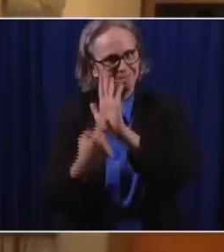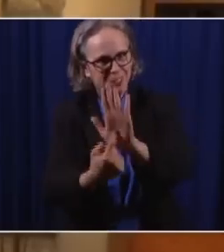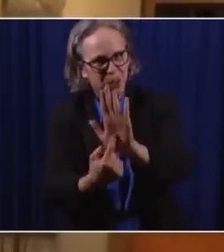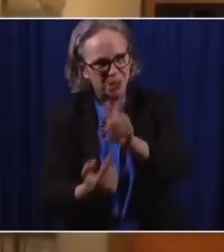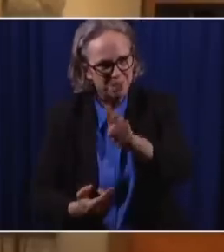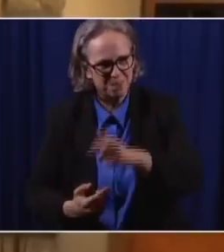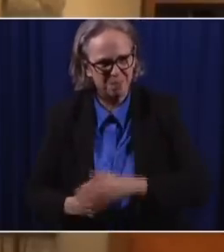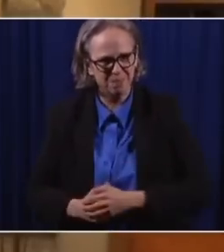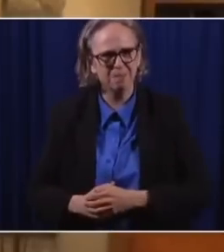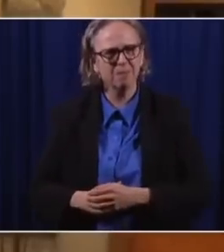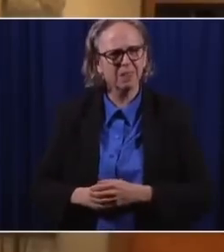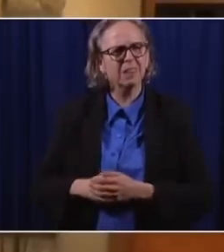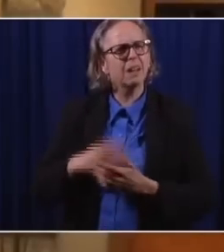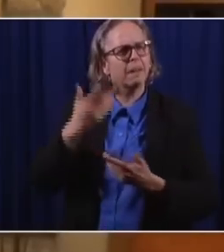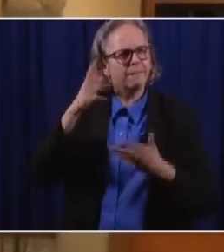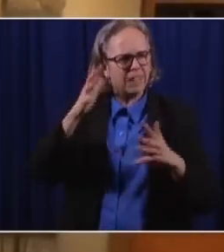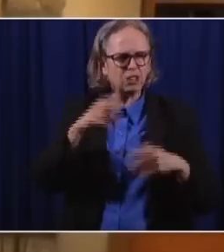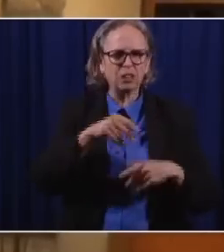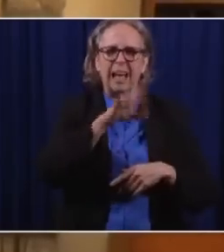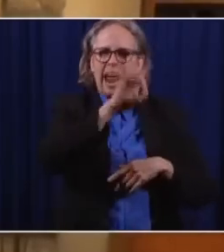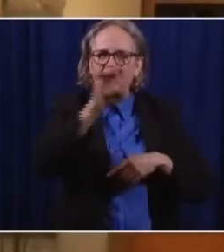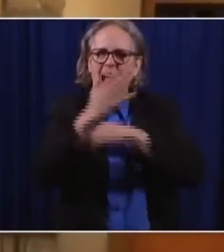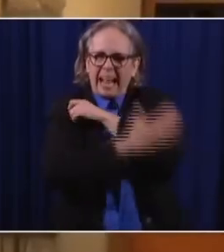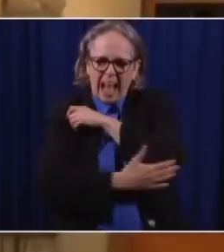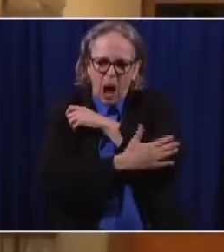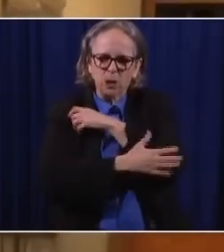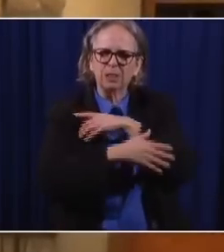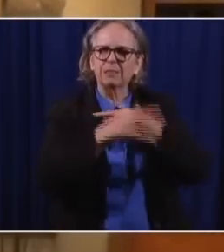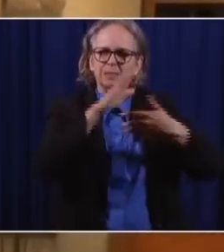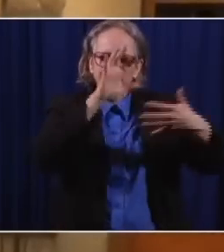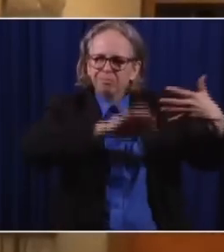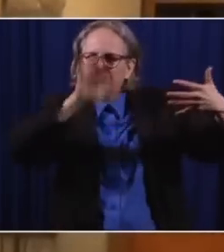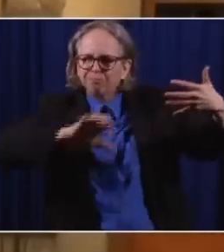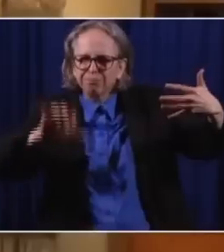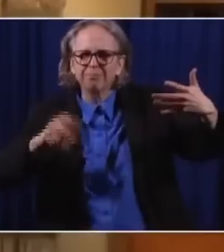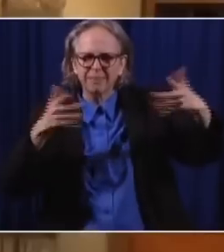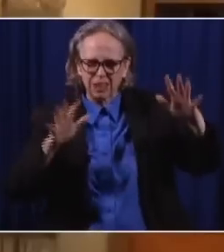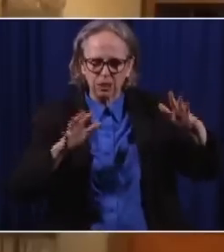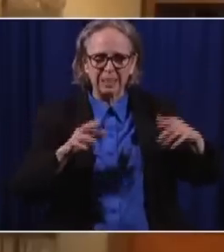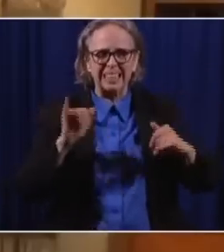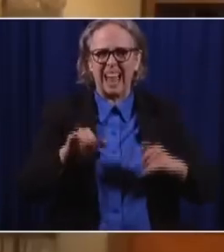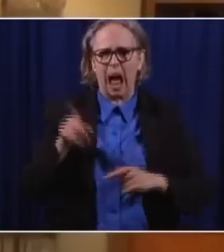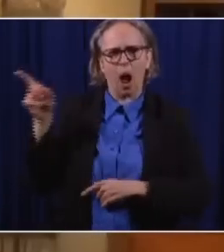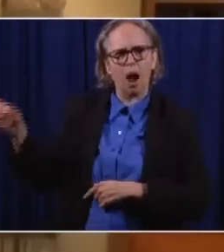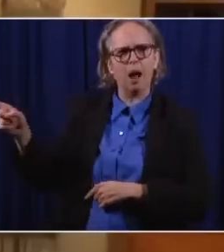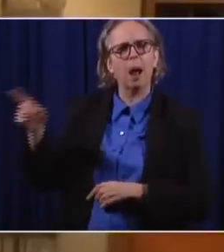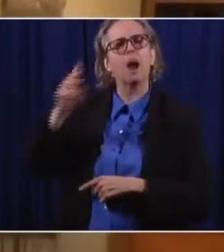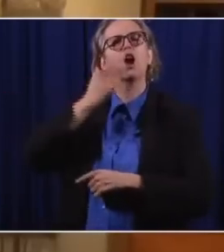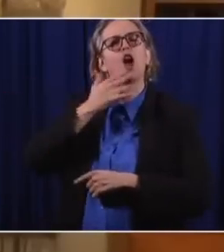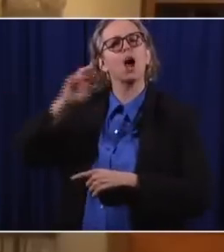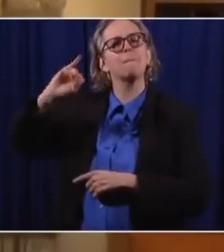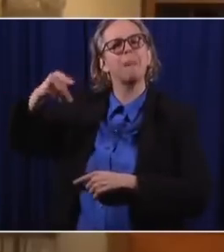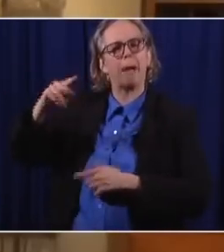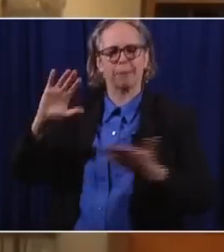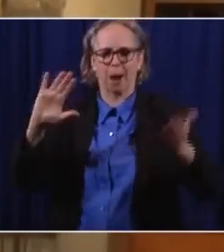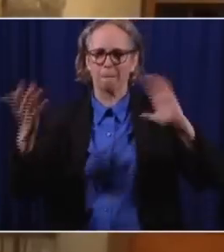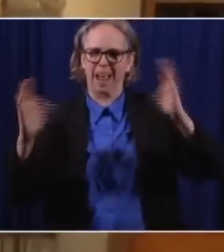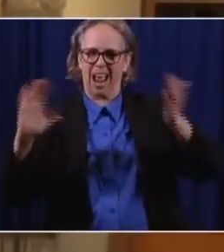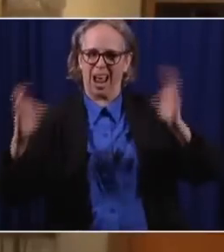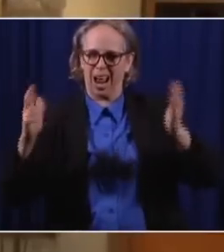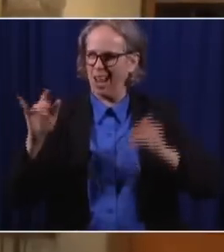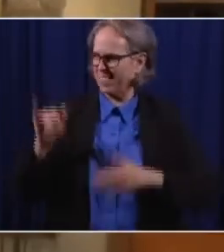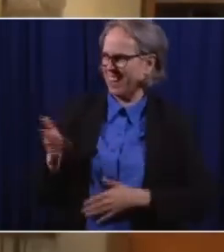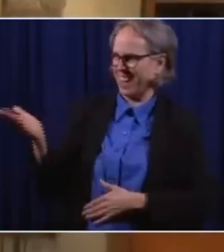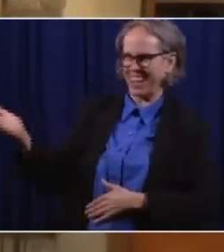1 through 88. This is our map system, and this is the change that